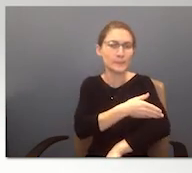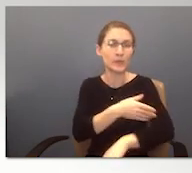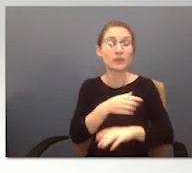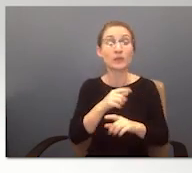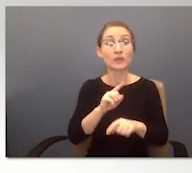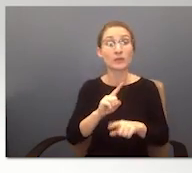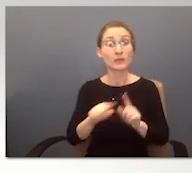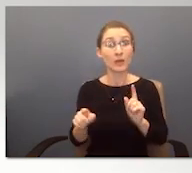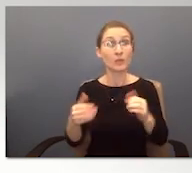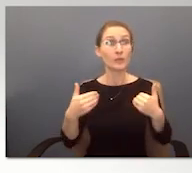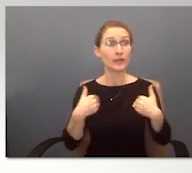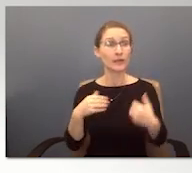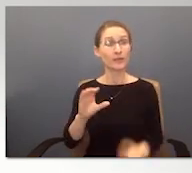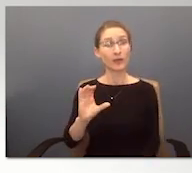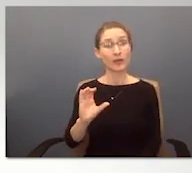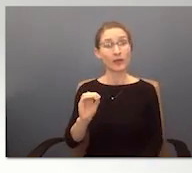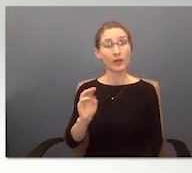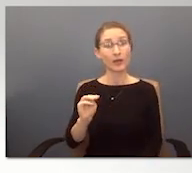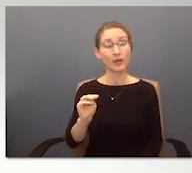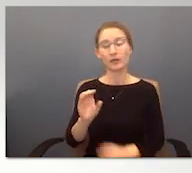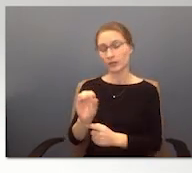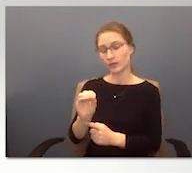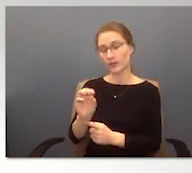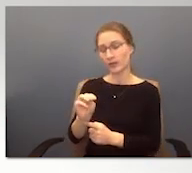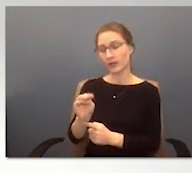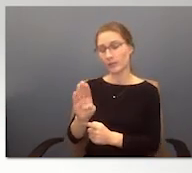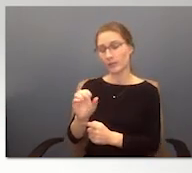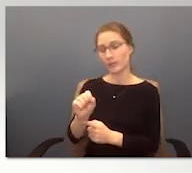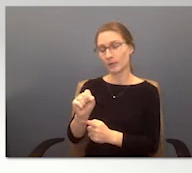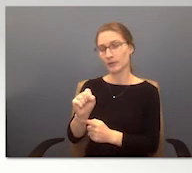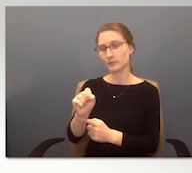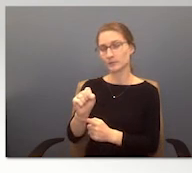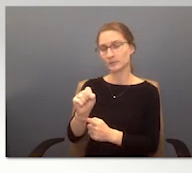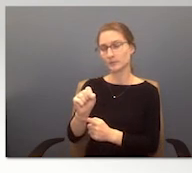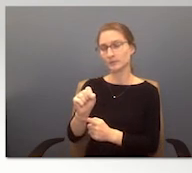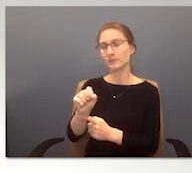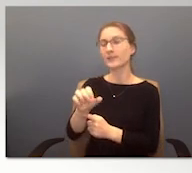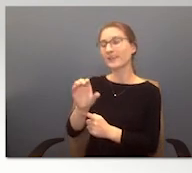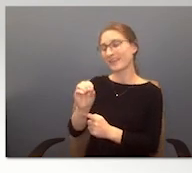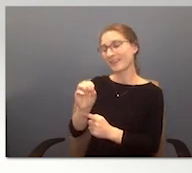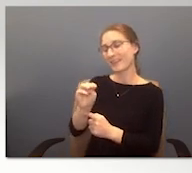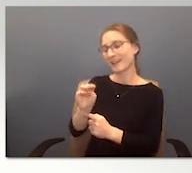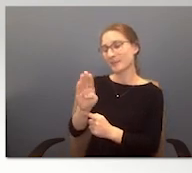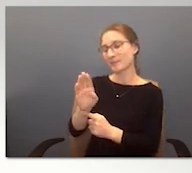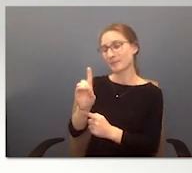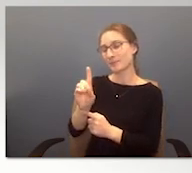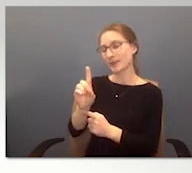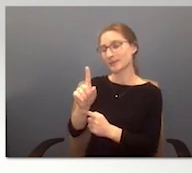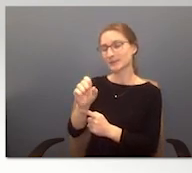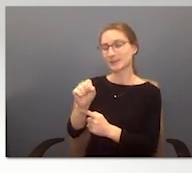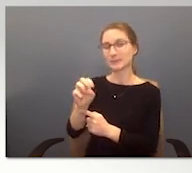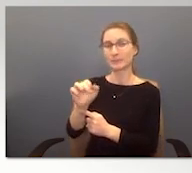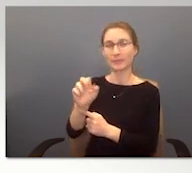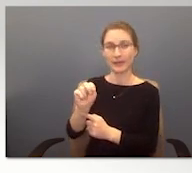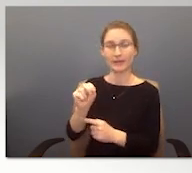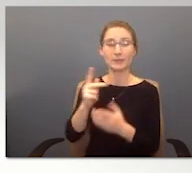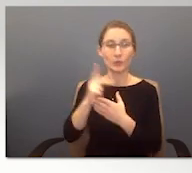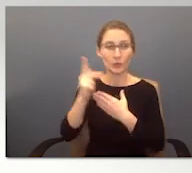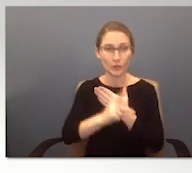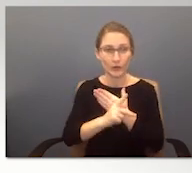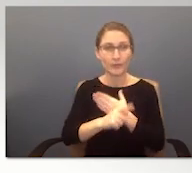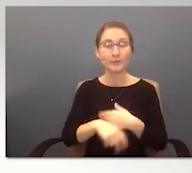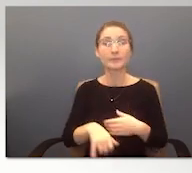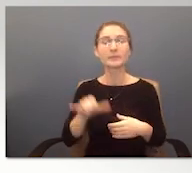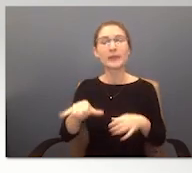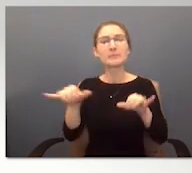ombudsman program, and I wonder if you've taken advantage of our ombudsman program. These are akin to